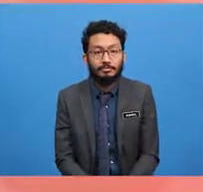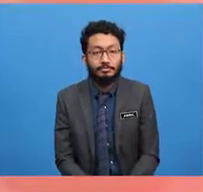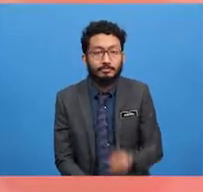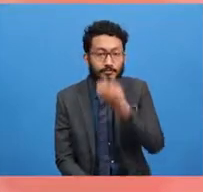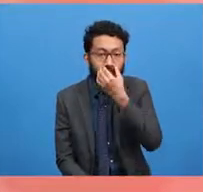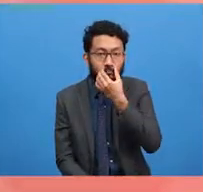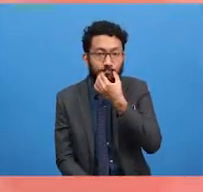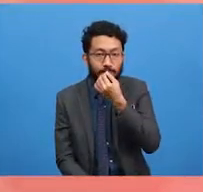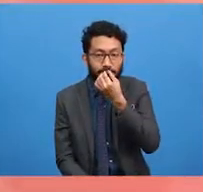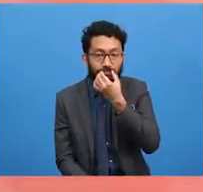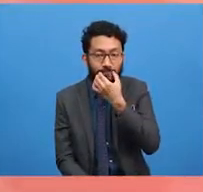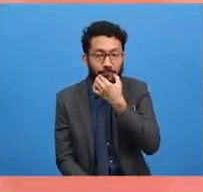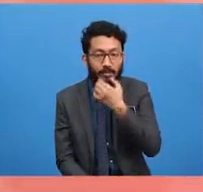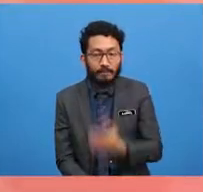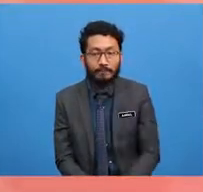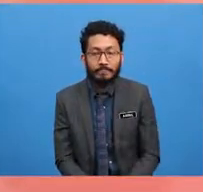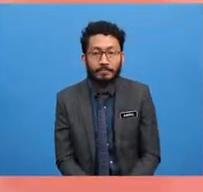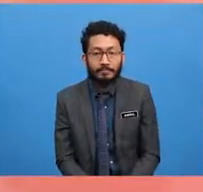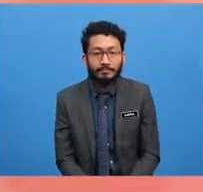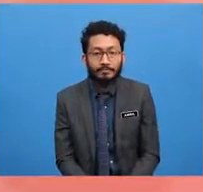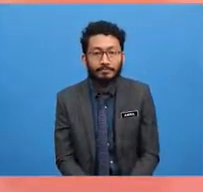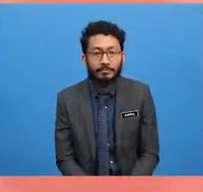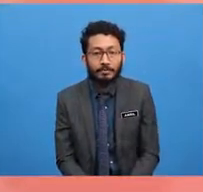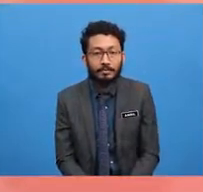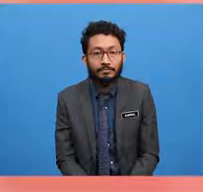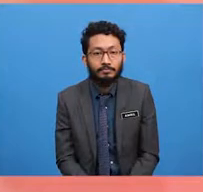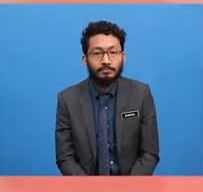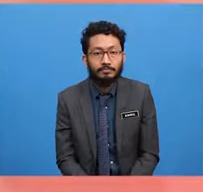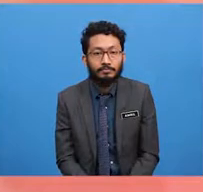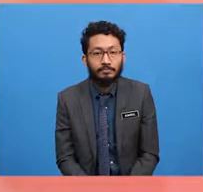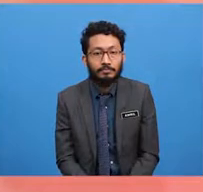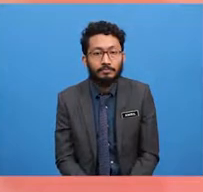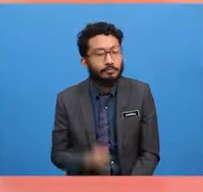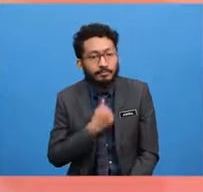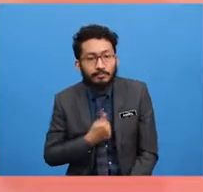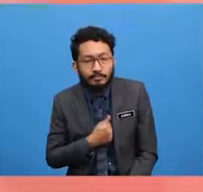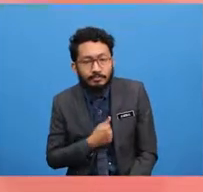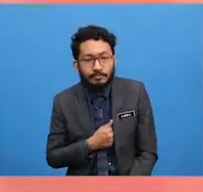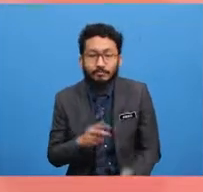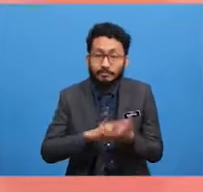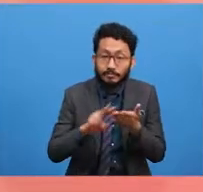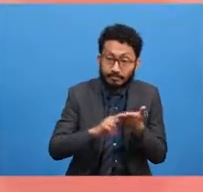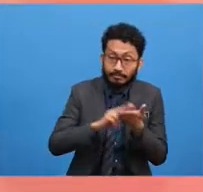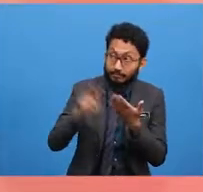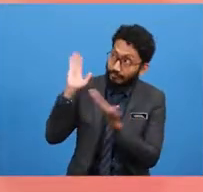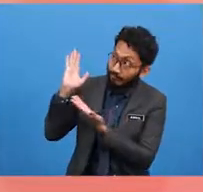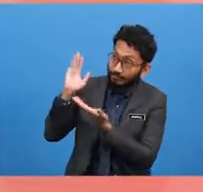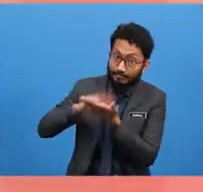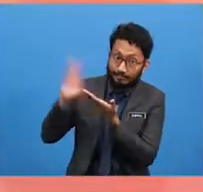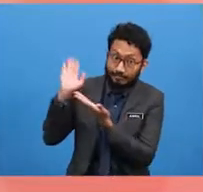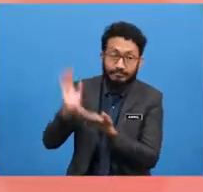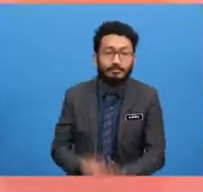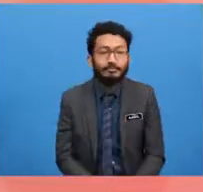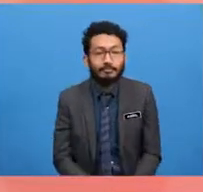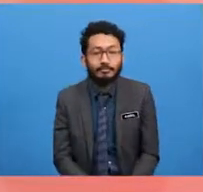for, many thanks for. To apologize. I'm sorry, Dad.